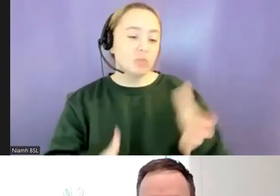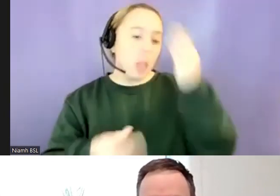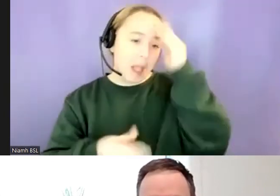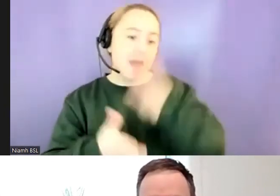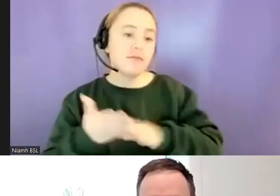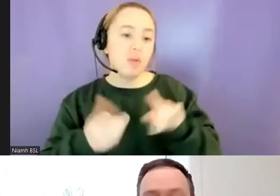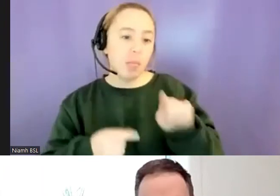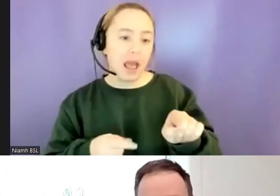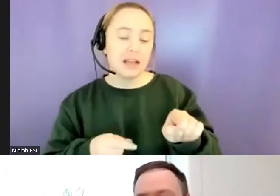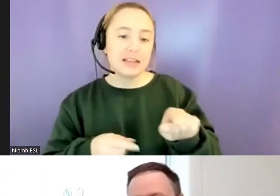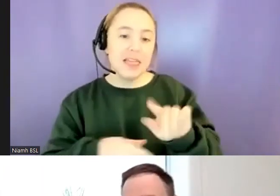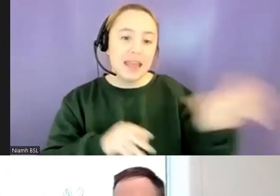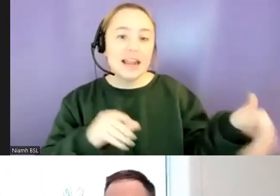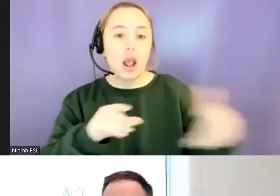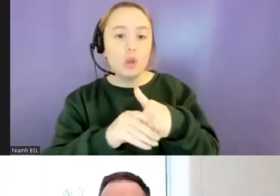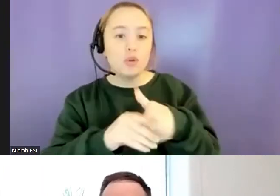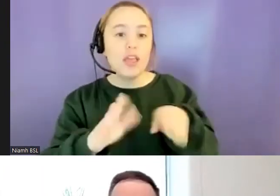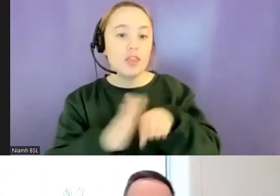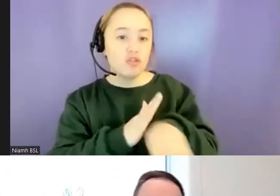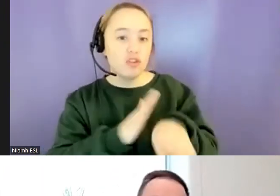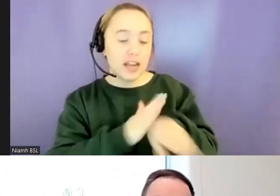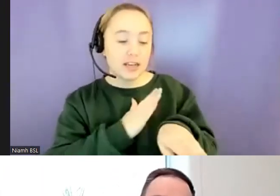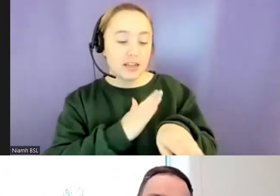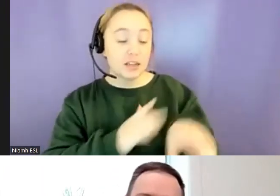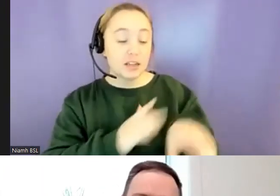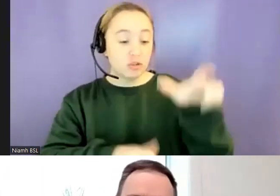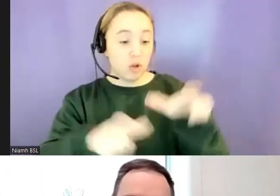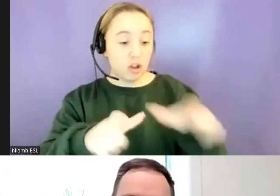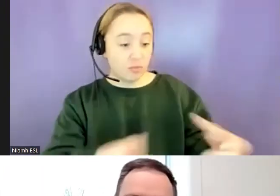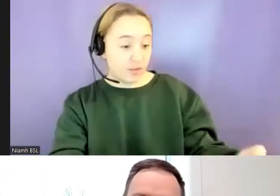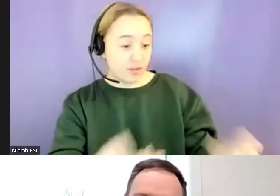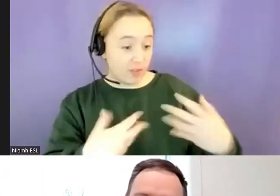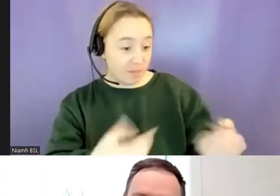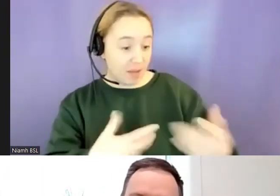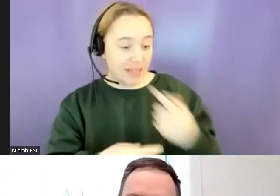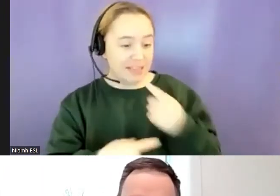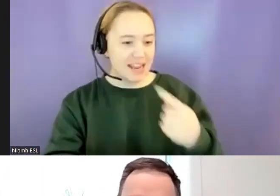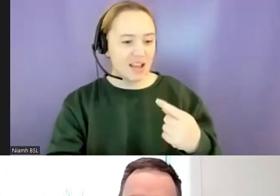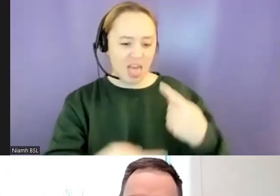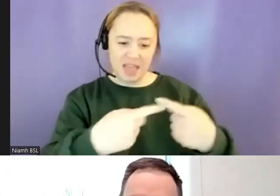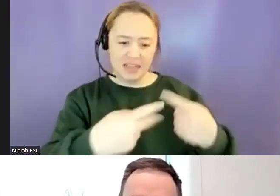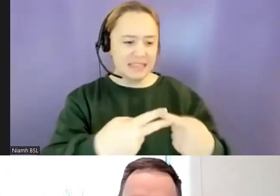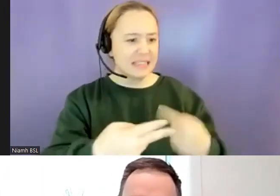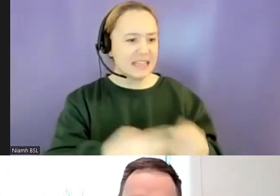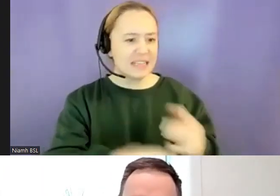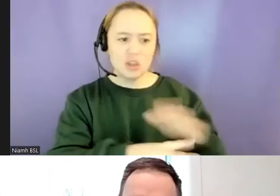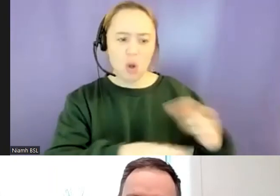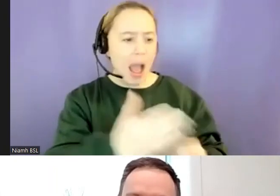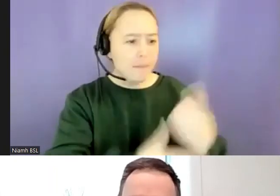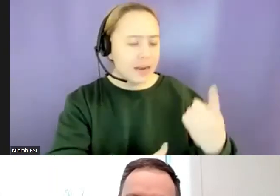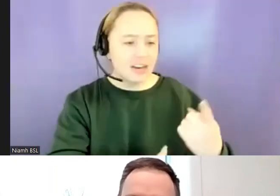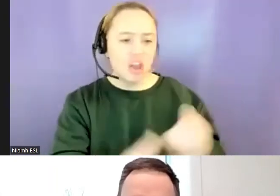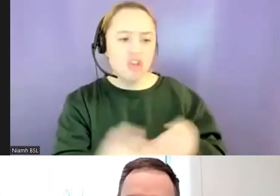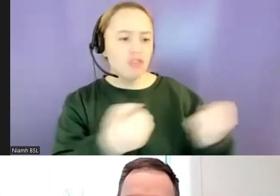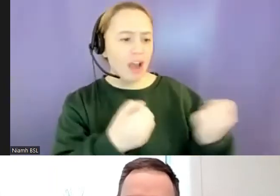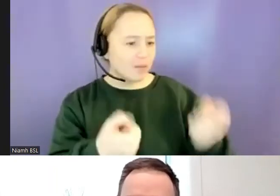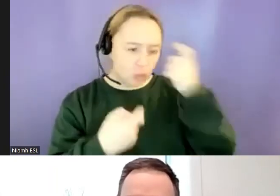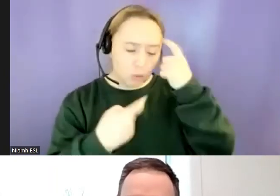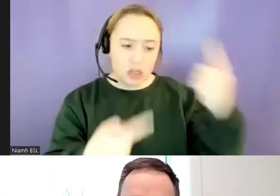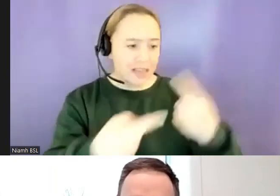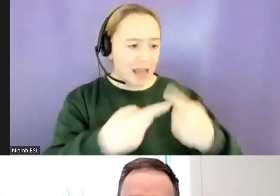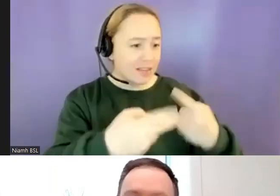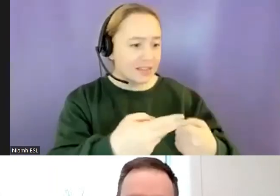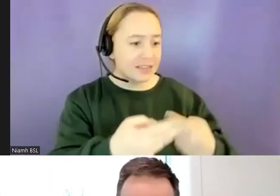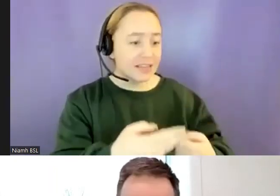really fluid. What we hear from our customers about that isn't happening, that drivers aren't understanding, brilliant. We'll make sure that we roll